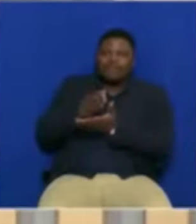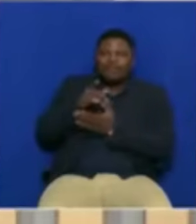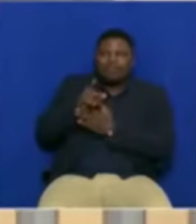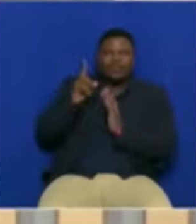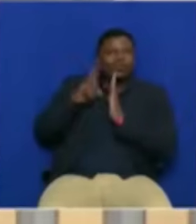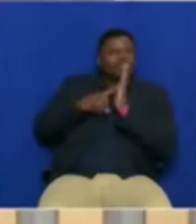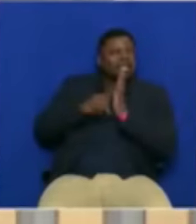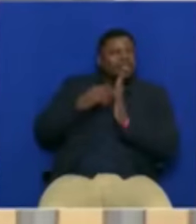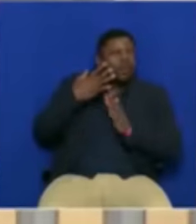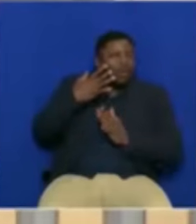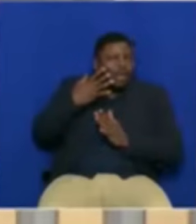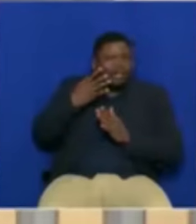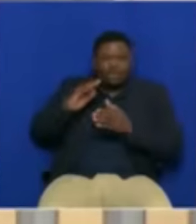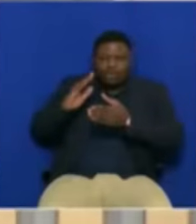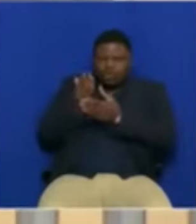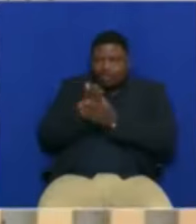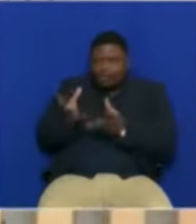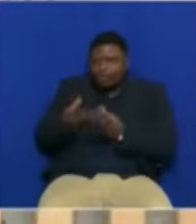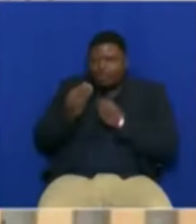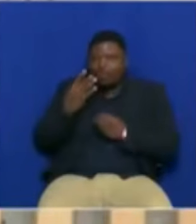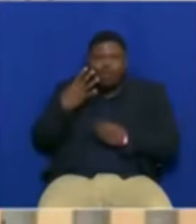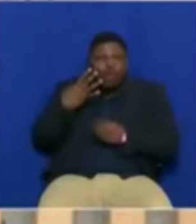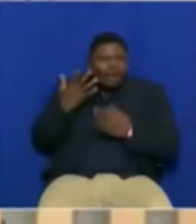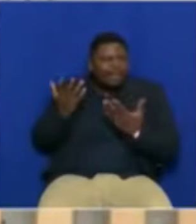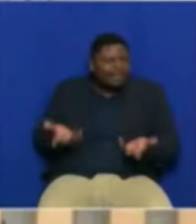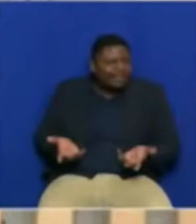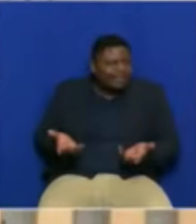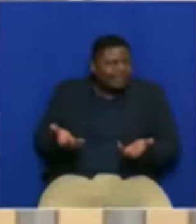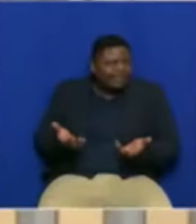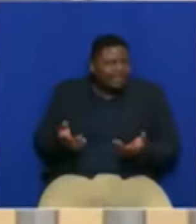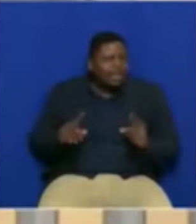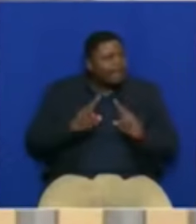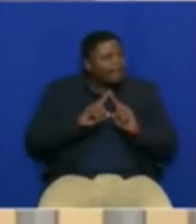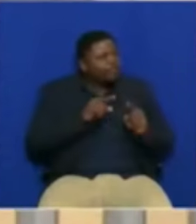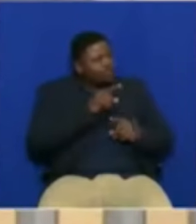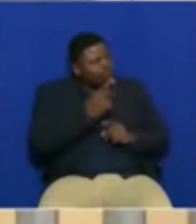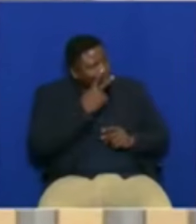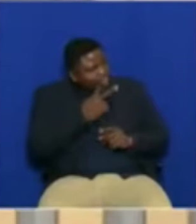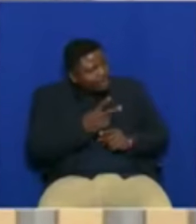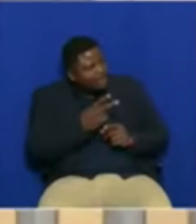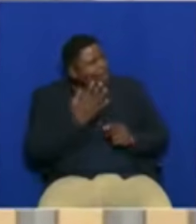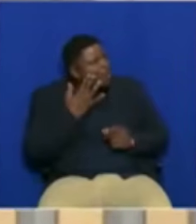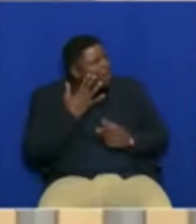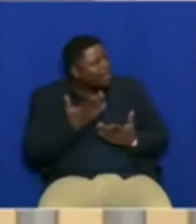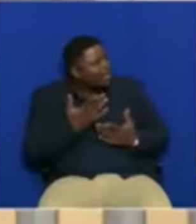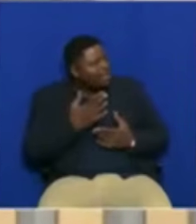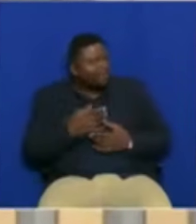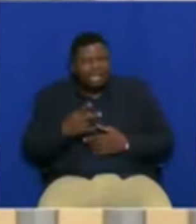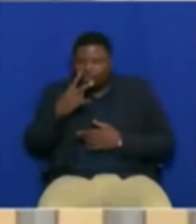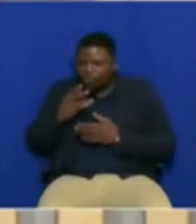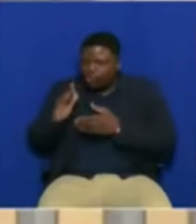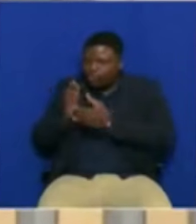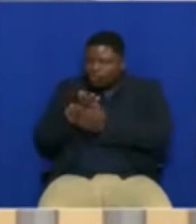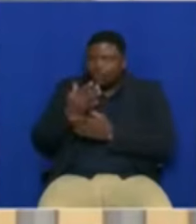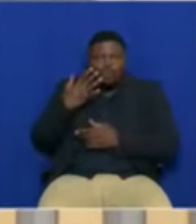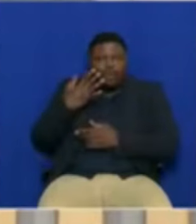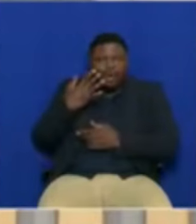the dockets. When did you see them? December. Give a rough estimate.